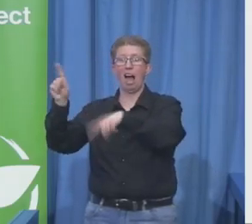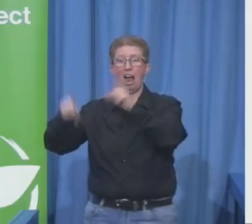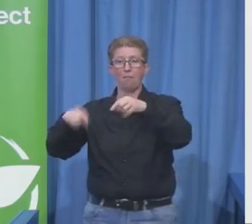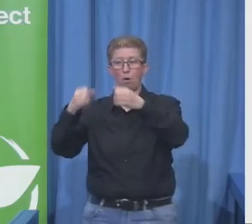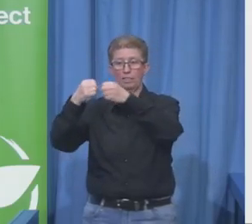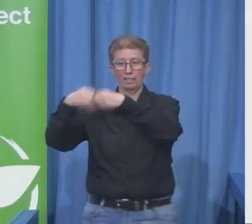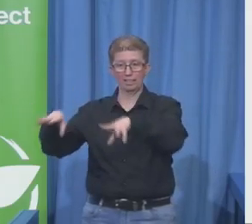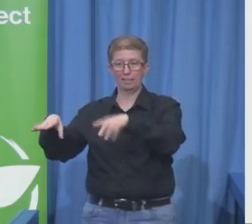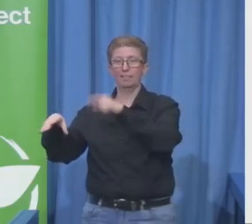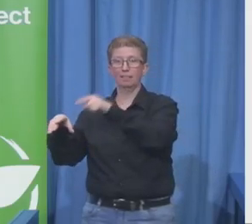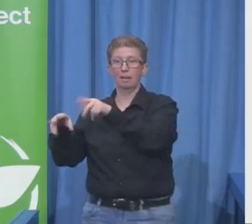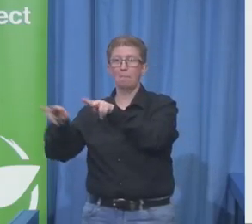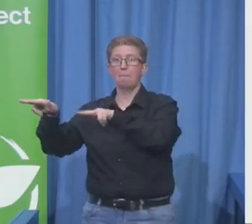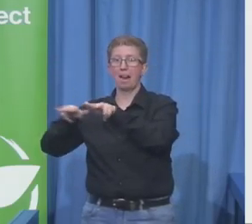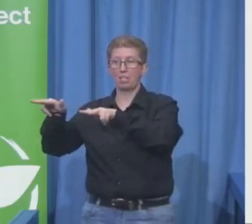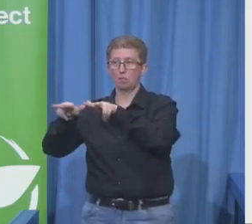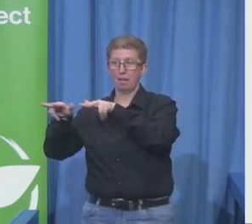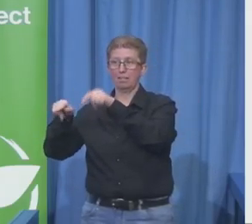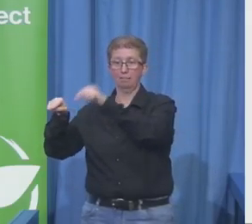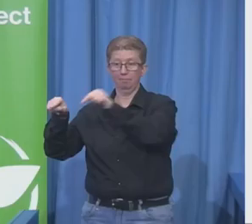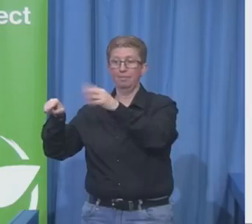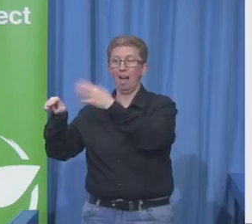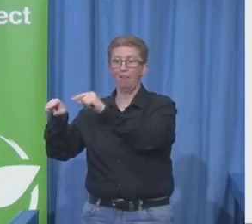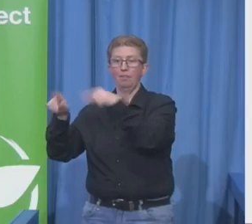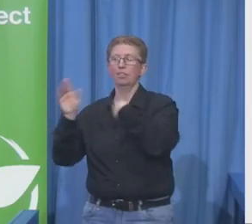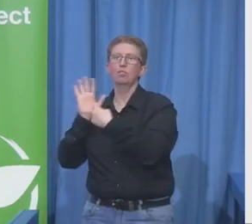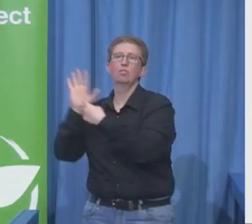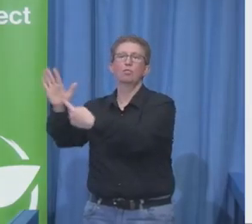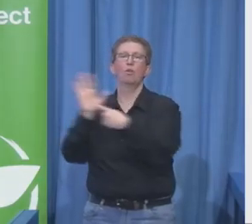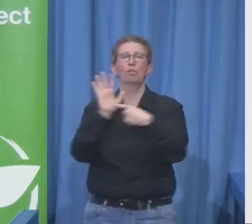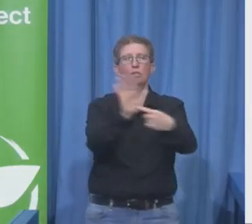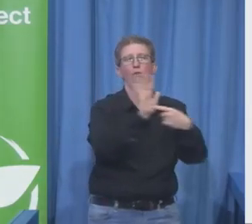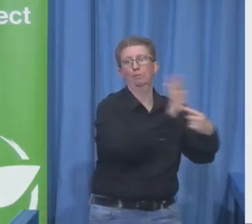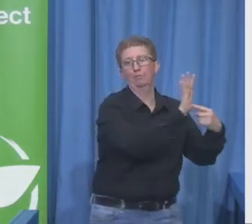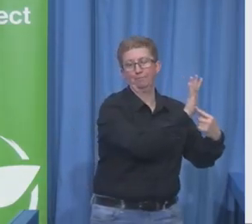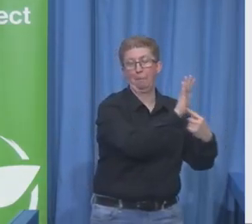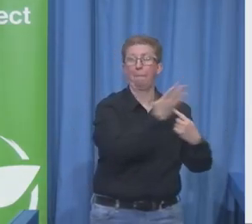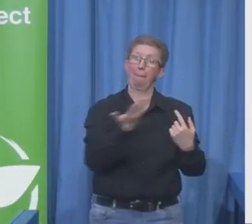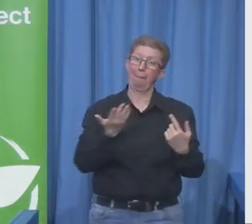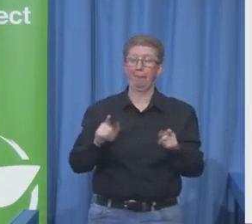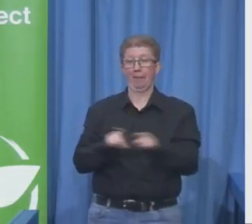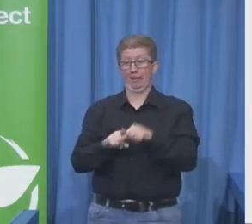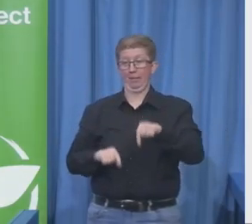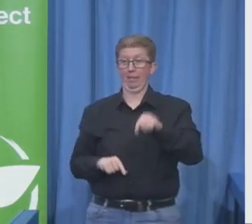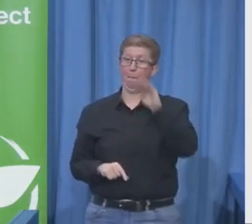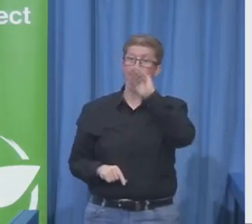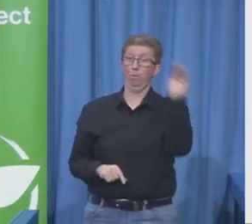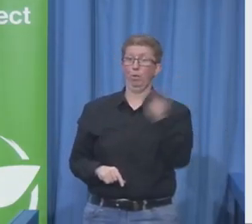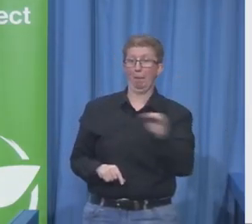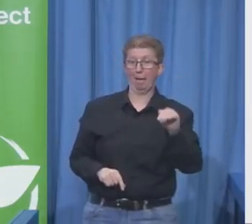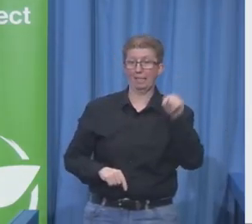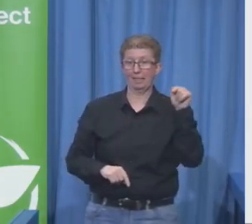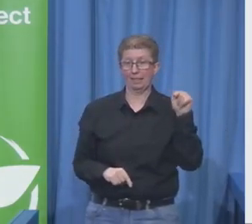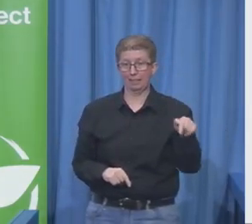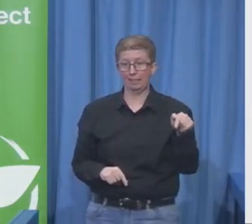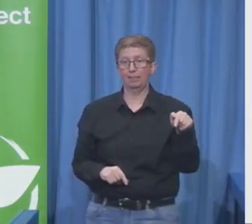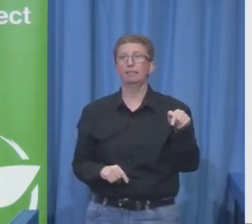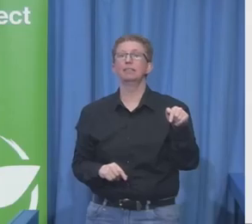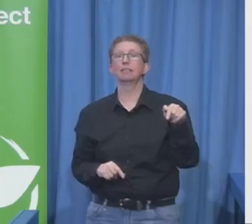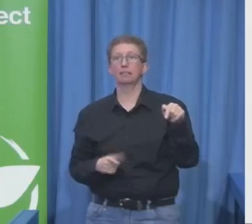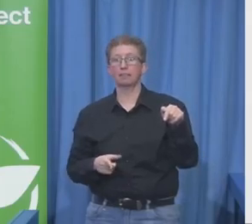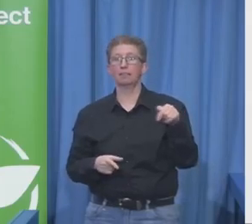much depending on the commitment of the people and the project team what we have, who have already some